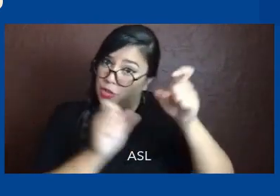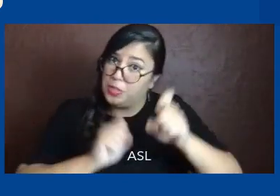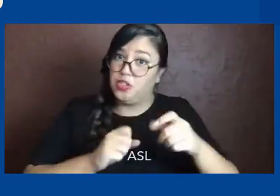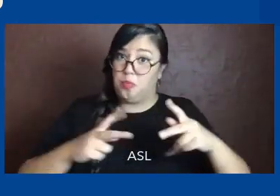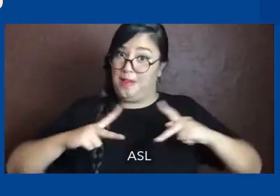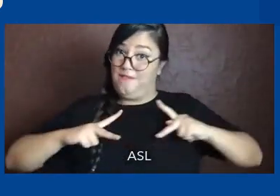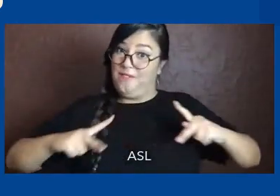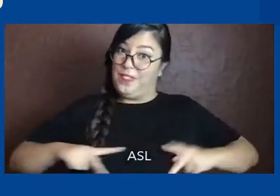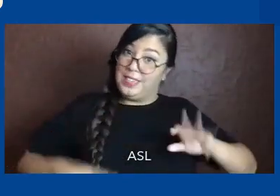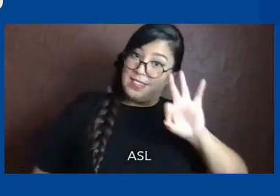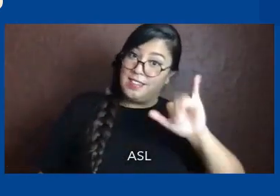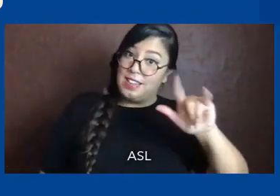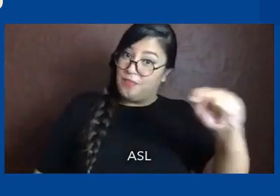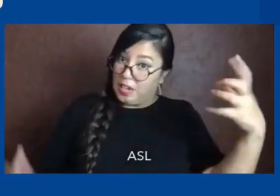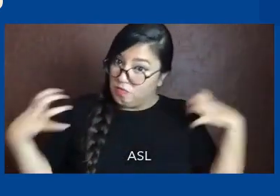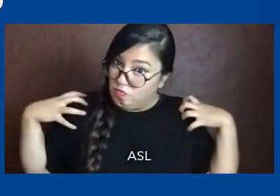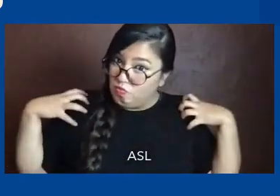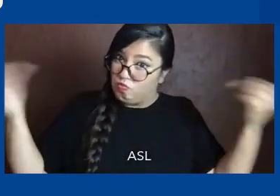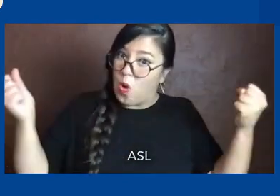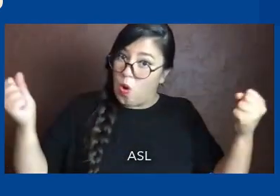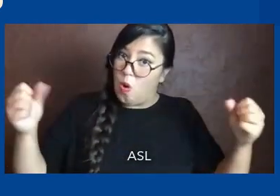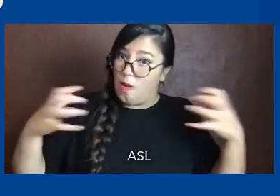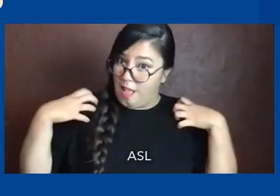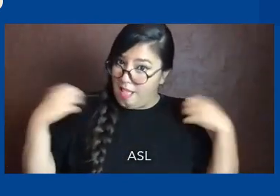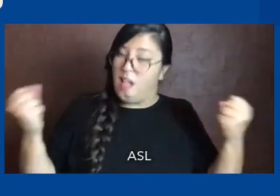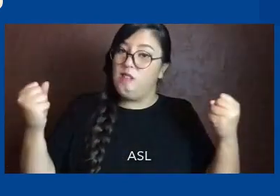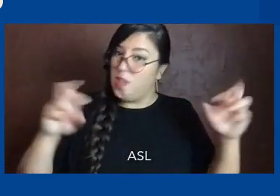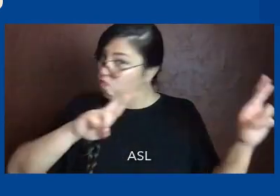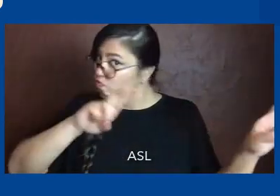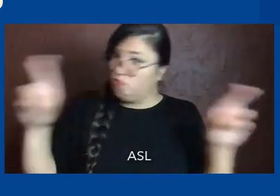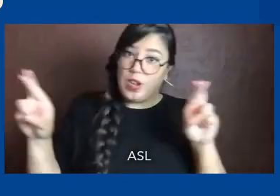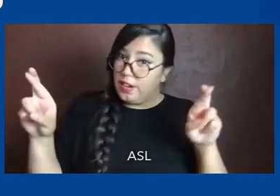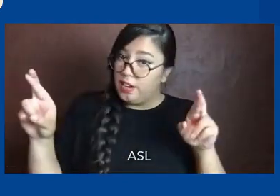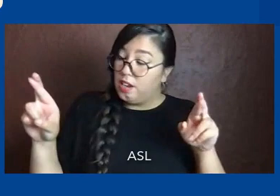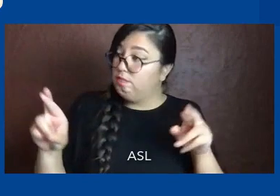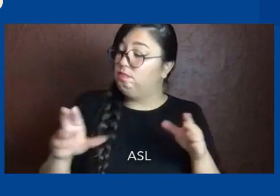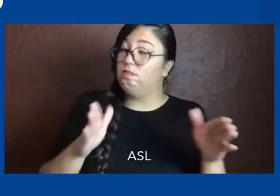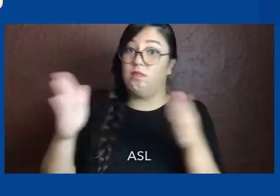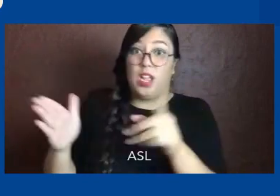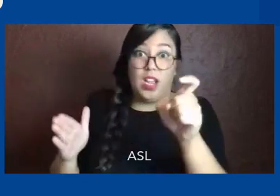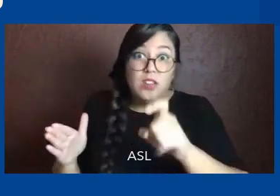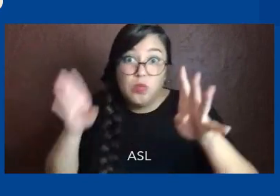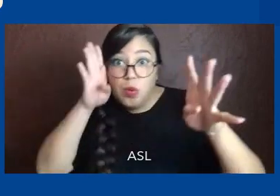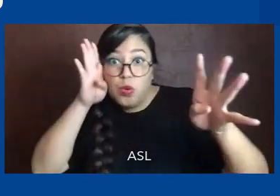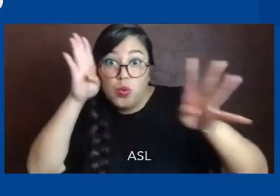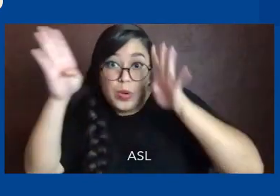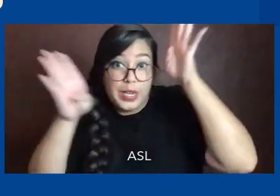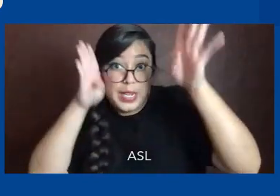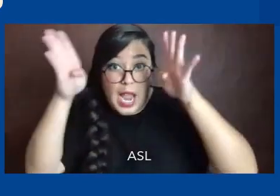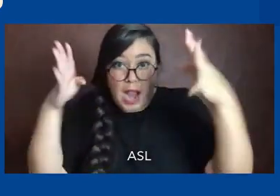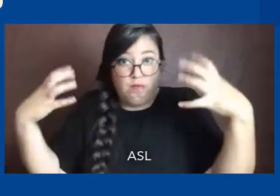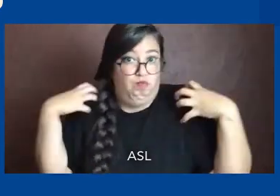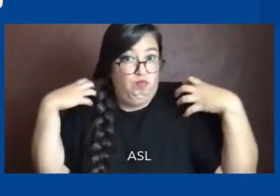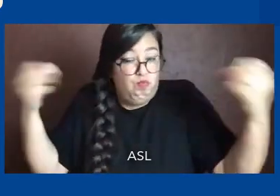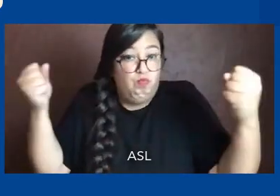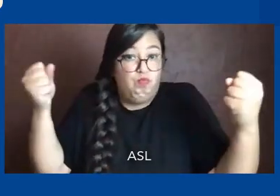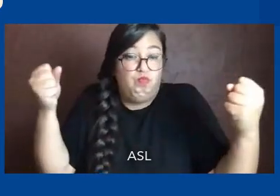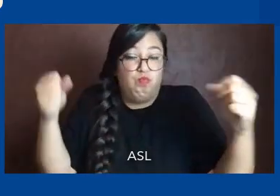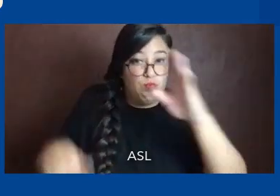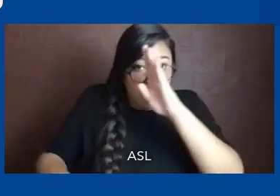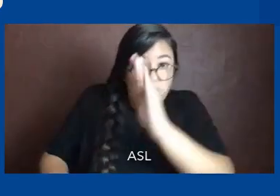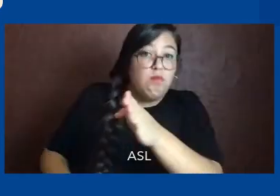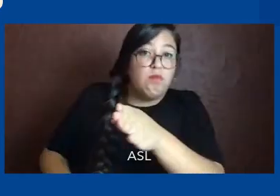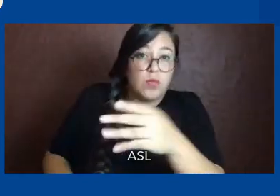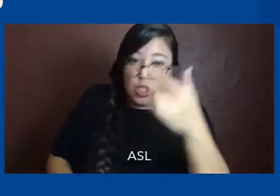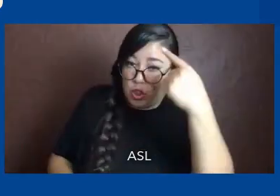strong. You have to be very creatively fit and strong. You have to just go quick. You know, when you start a